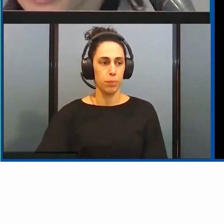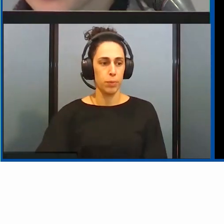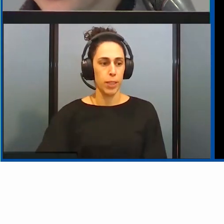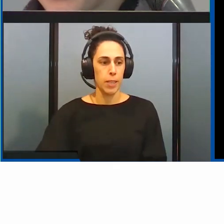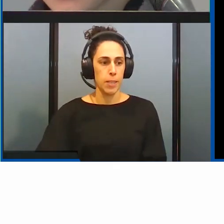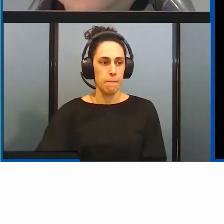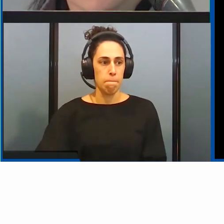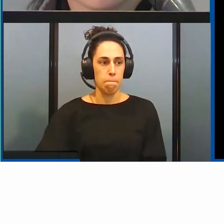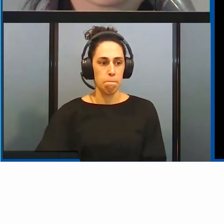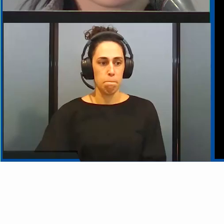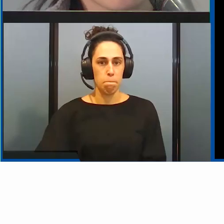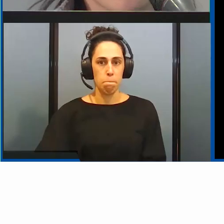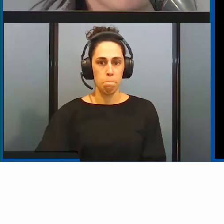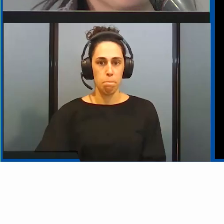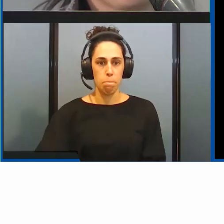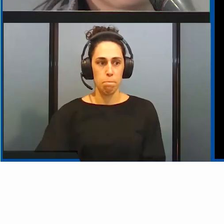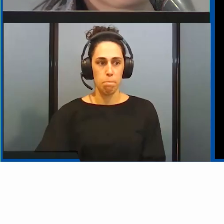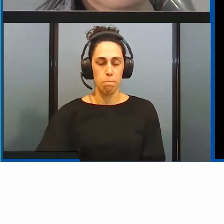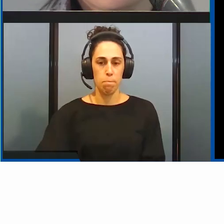So just quickly,